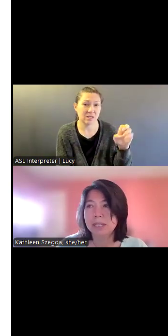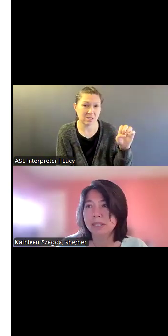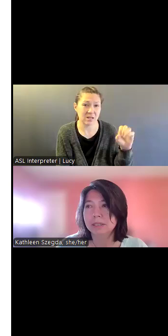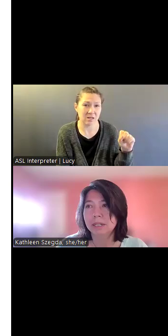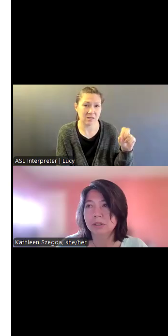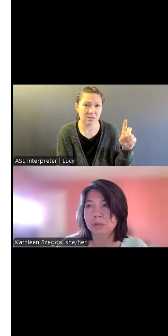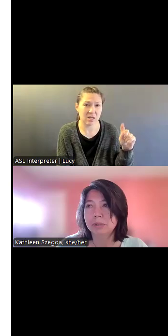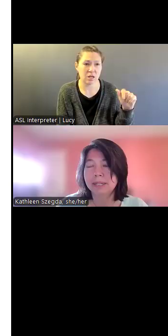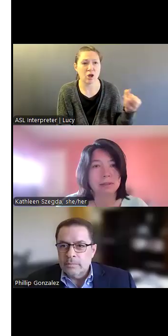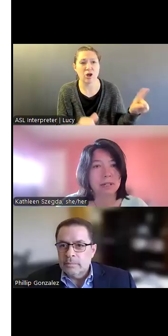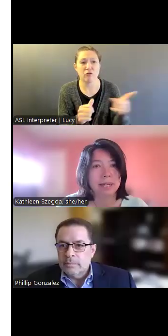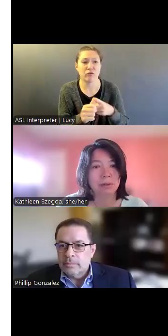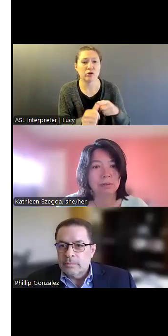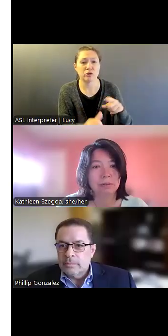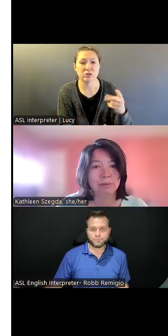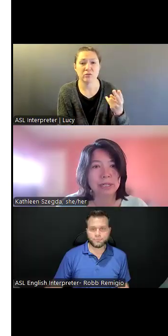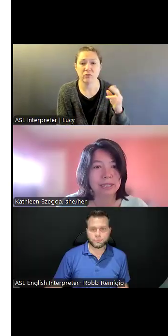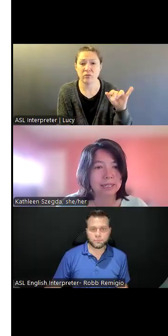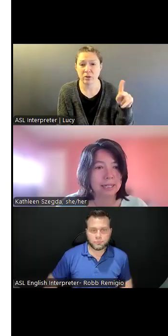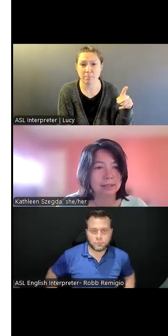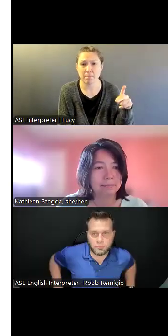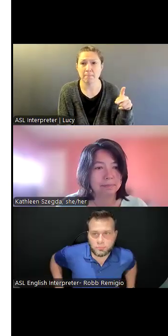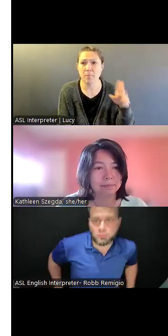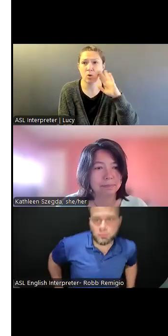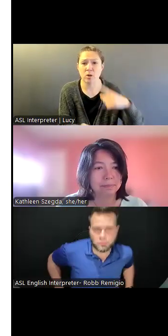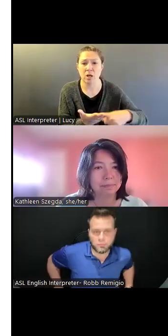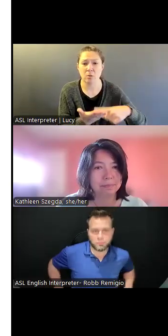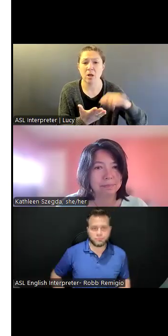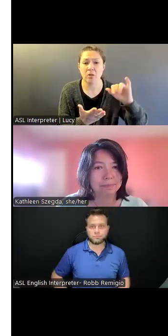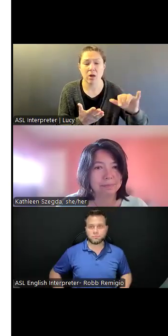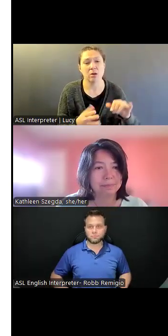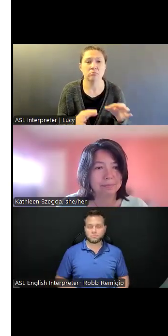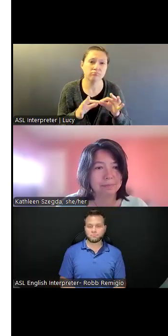to speak a little bit about funding and data.